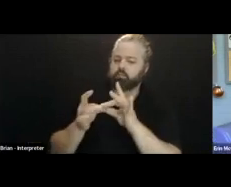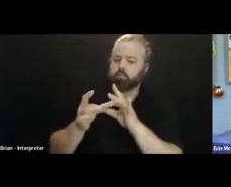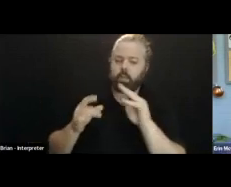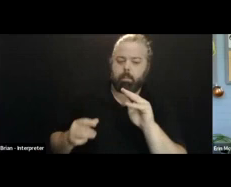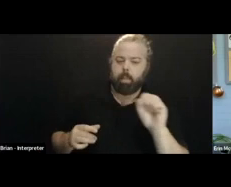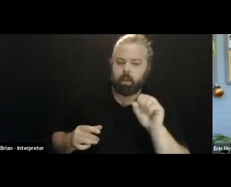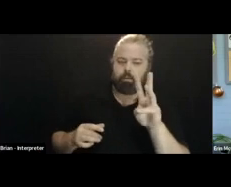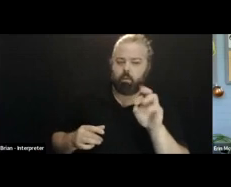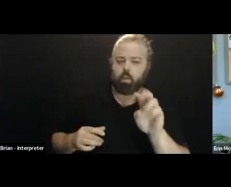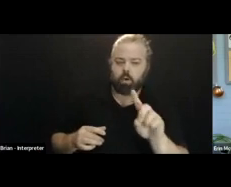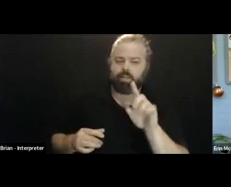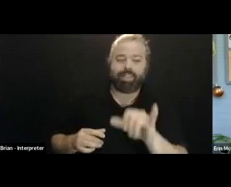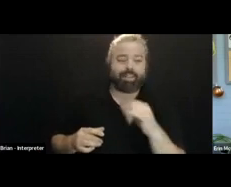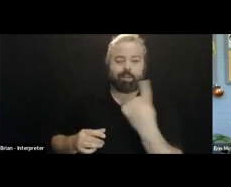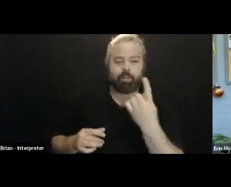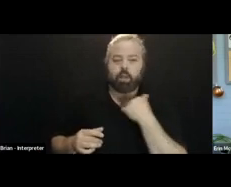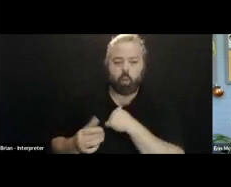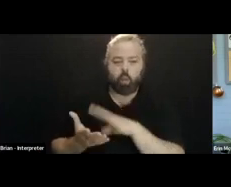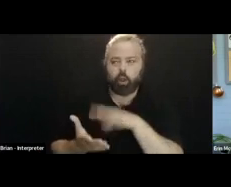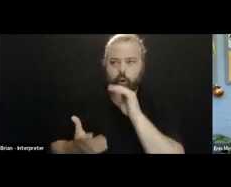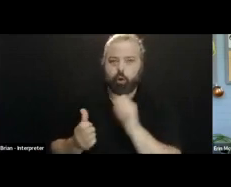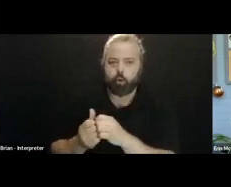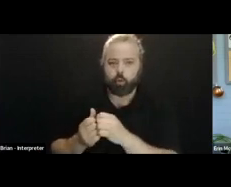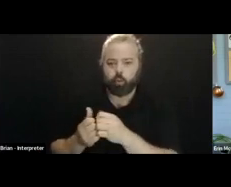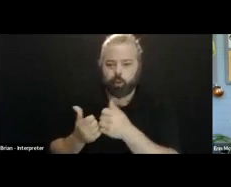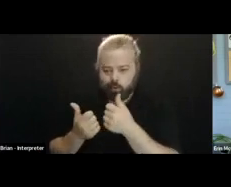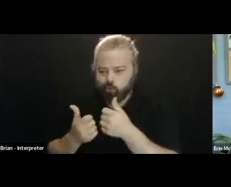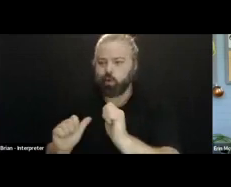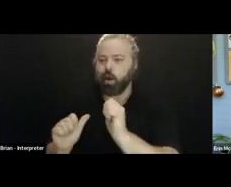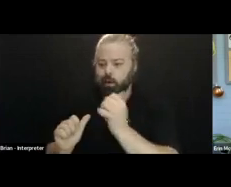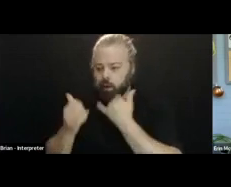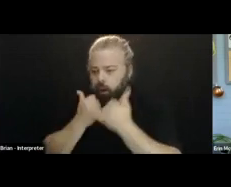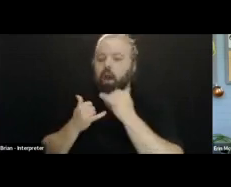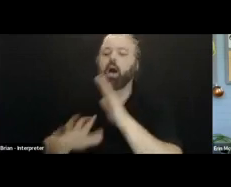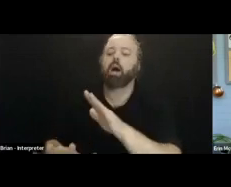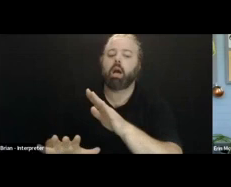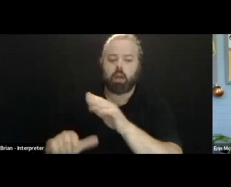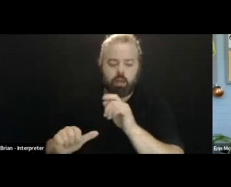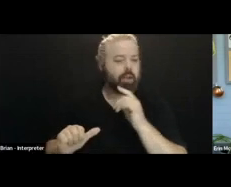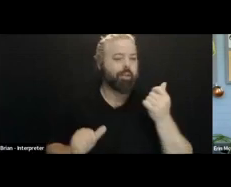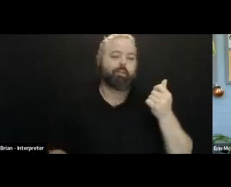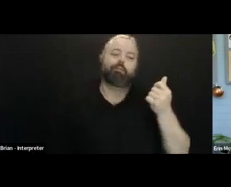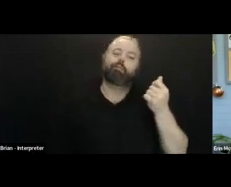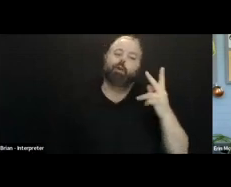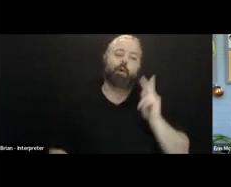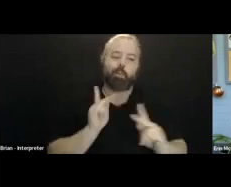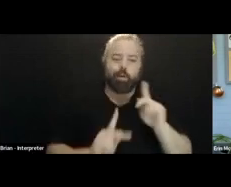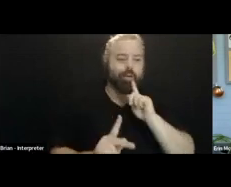something that we learned by trial and error. Nobody's really, few of us have ever actually taken a Word